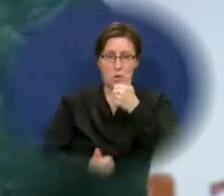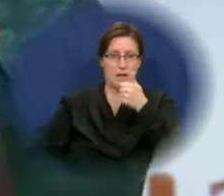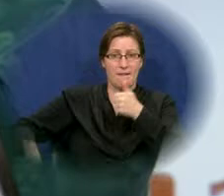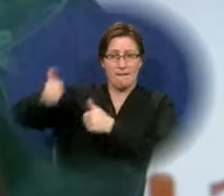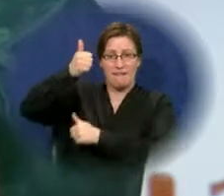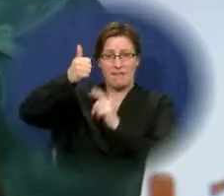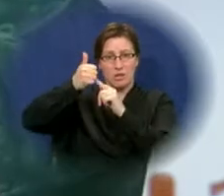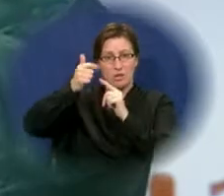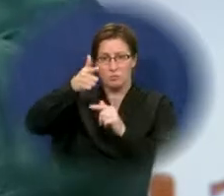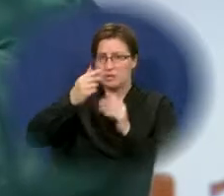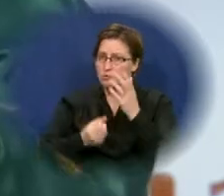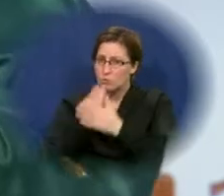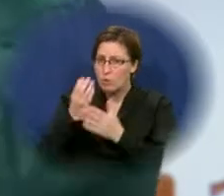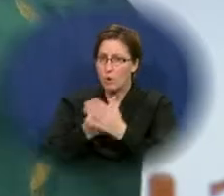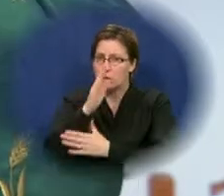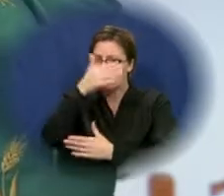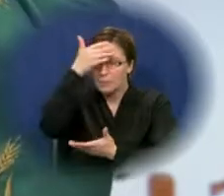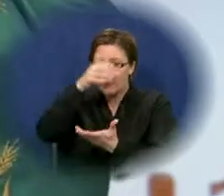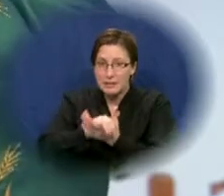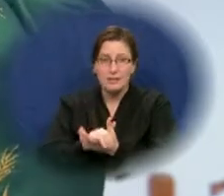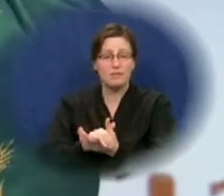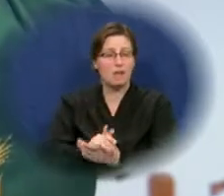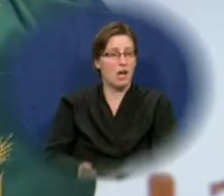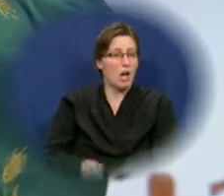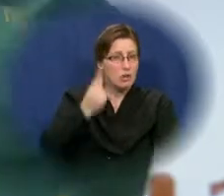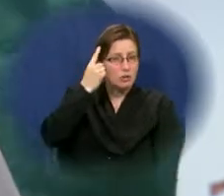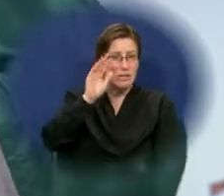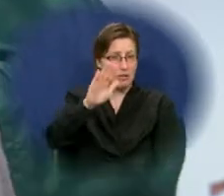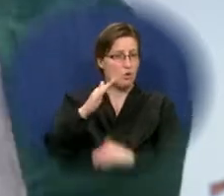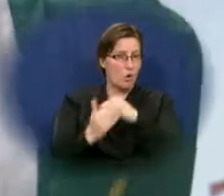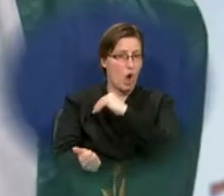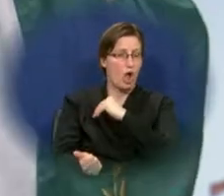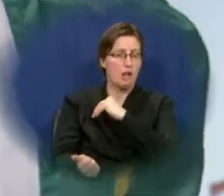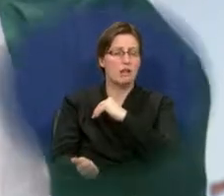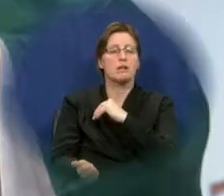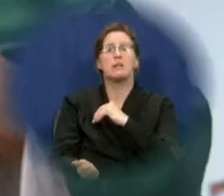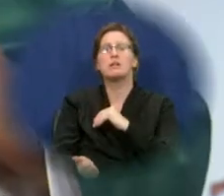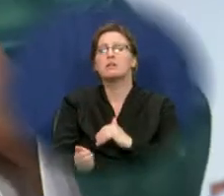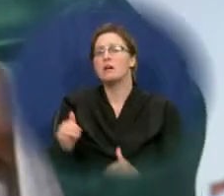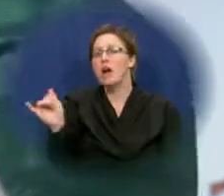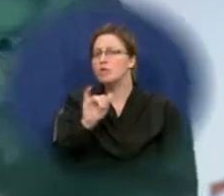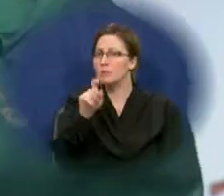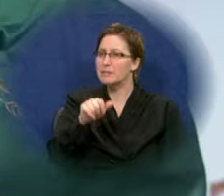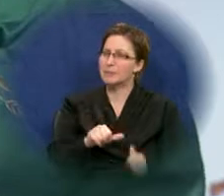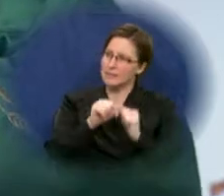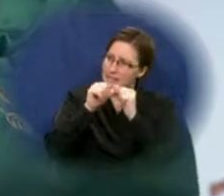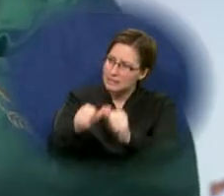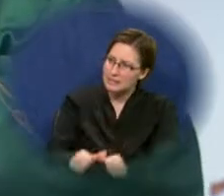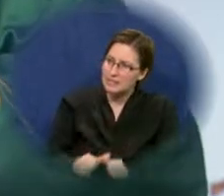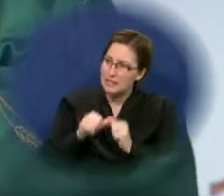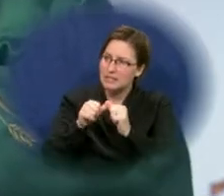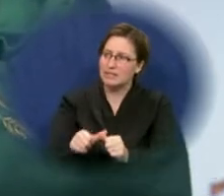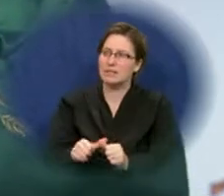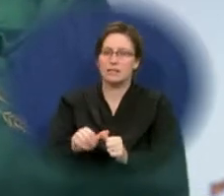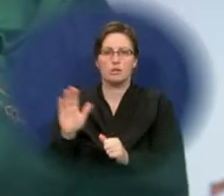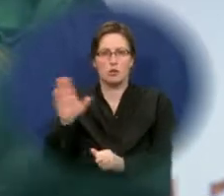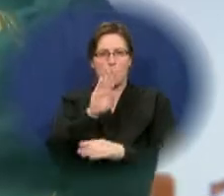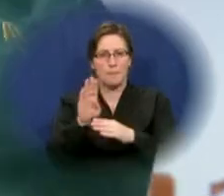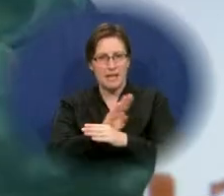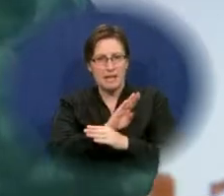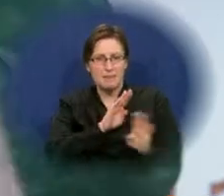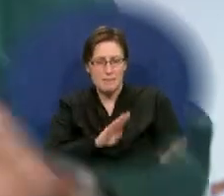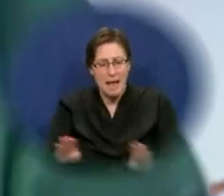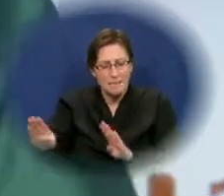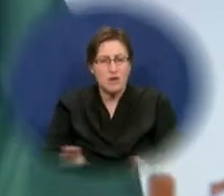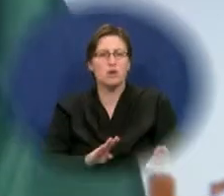grow in our belief and our understanding of who we are called to be, but again, we're very consistent in our behavior and